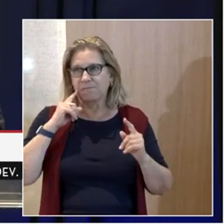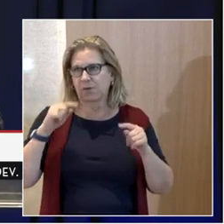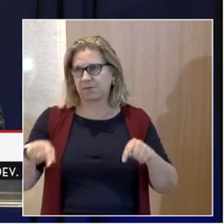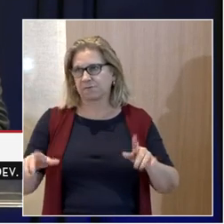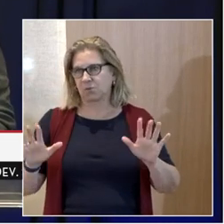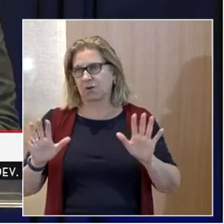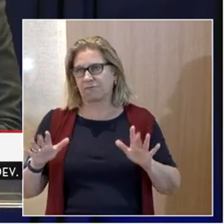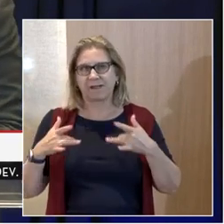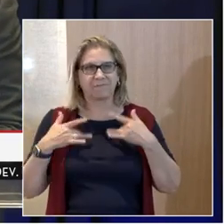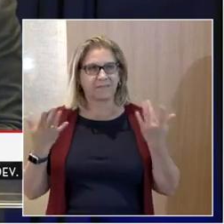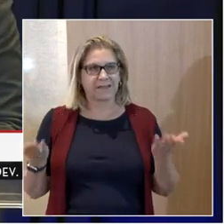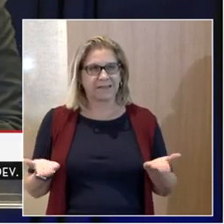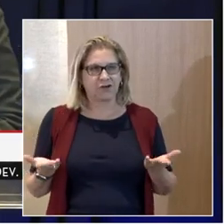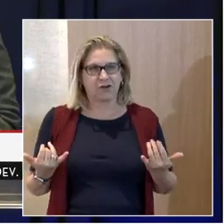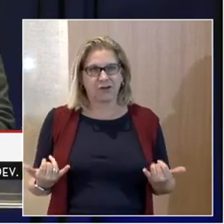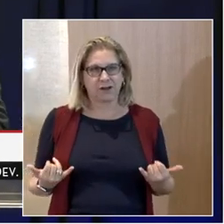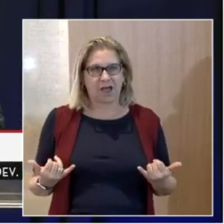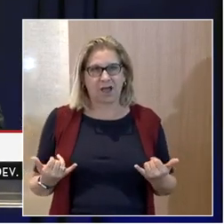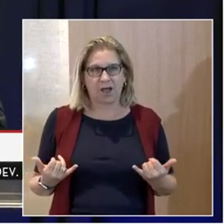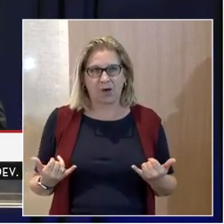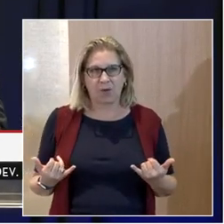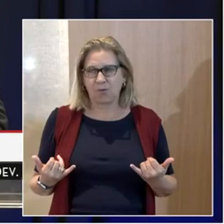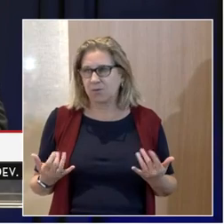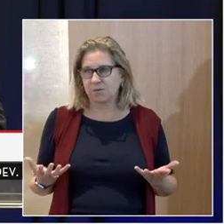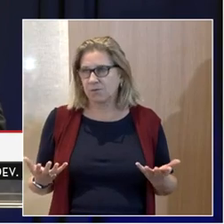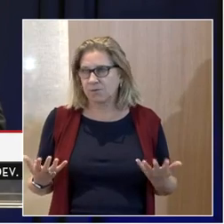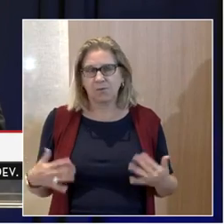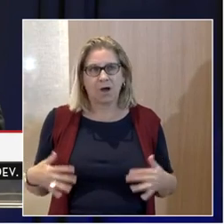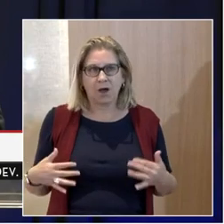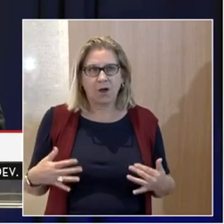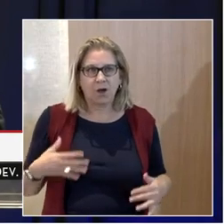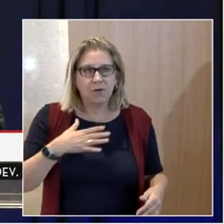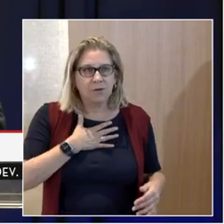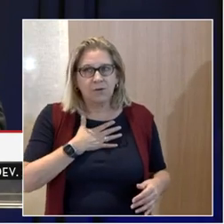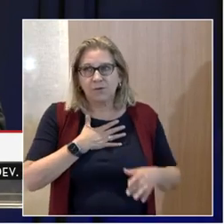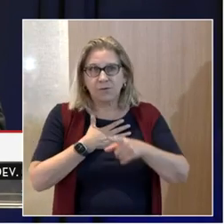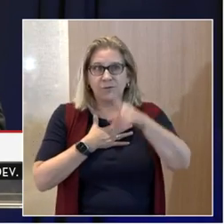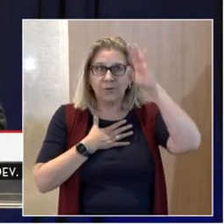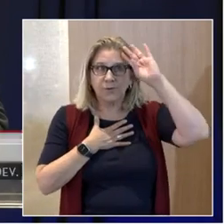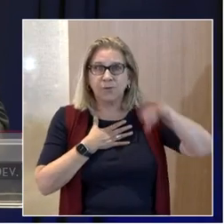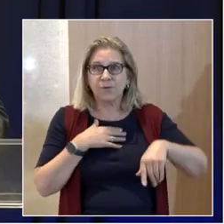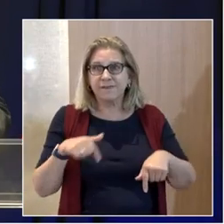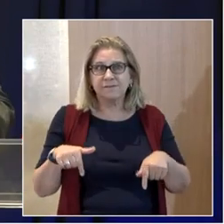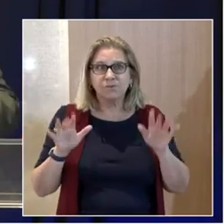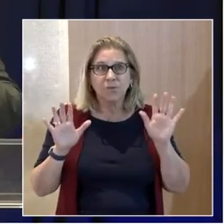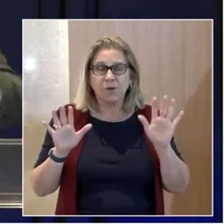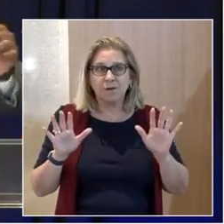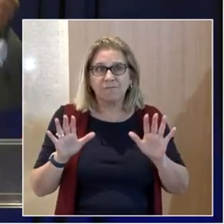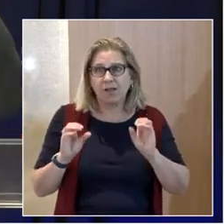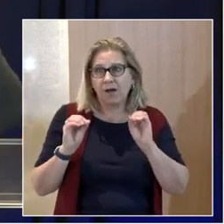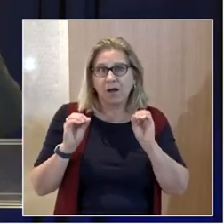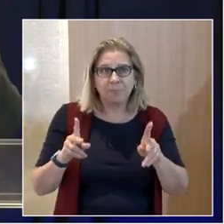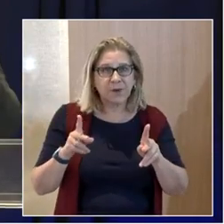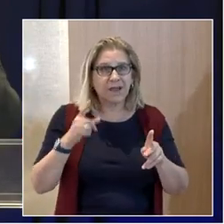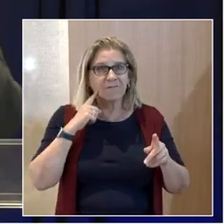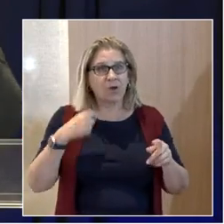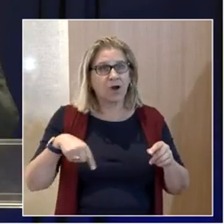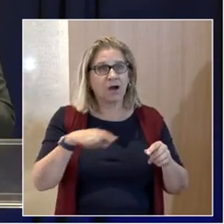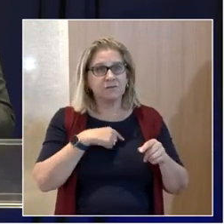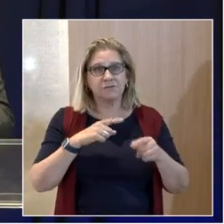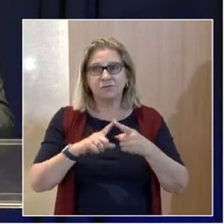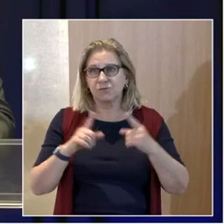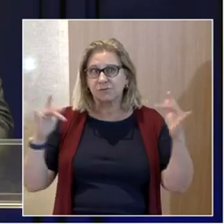today. As you know, this is a tremendous opportunity for us to come together and